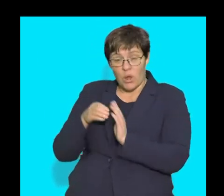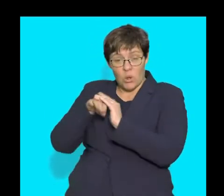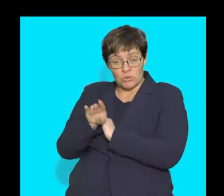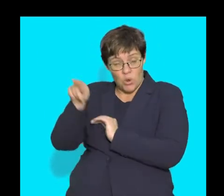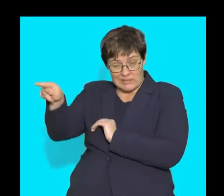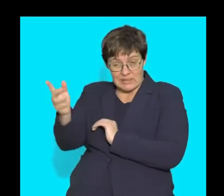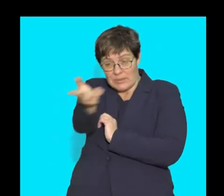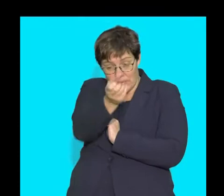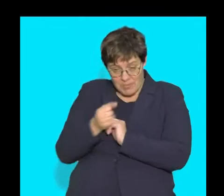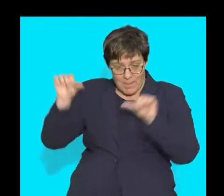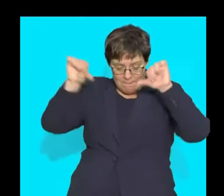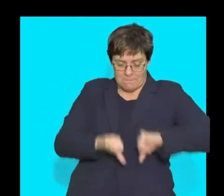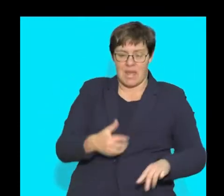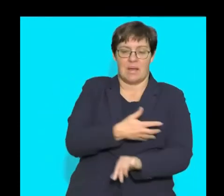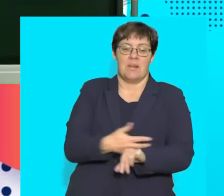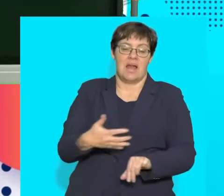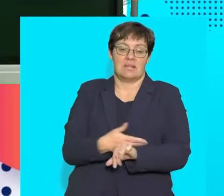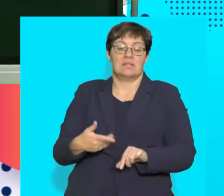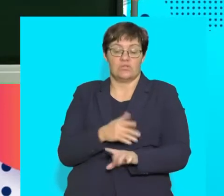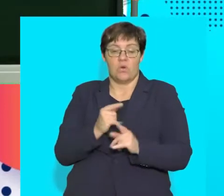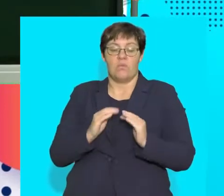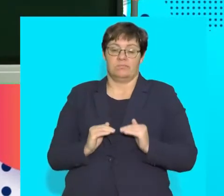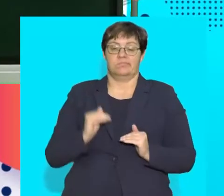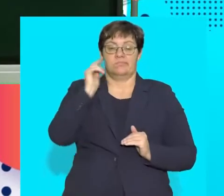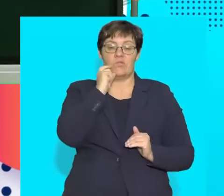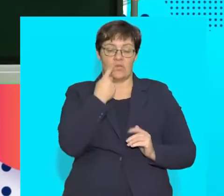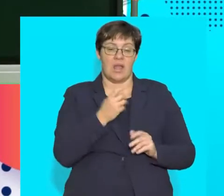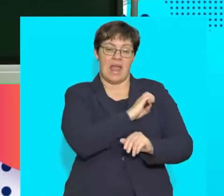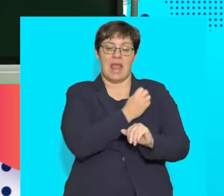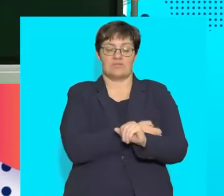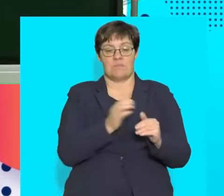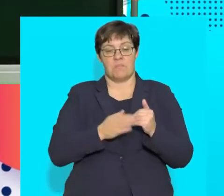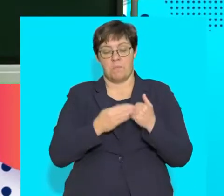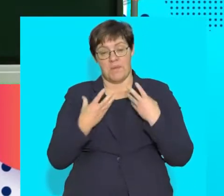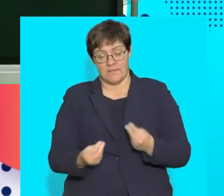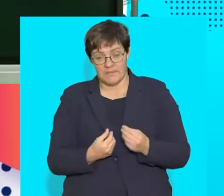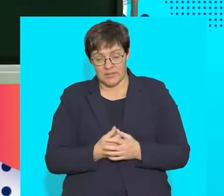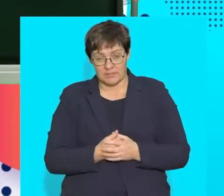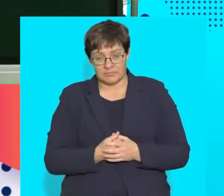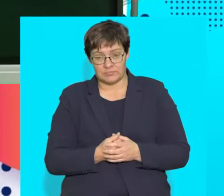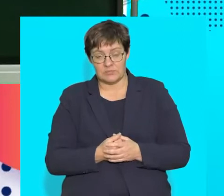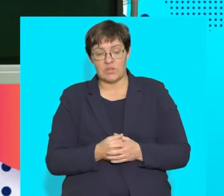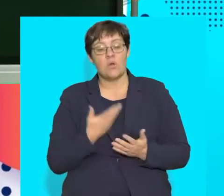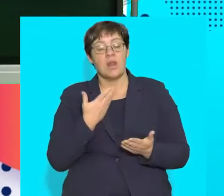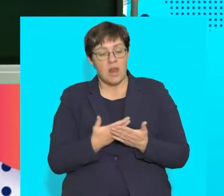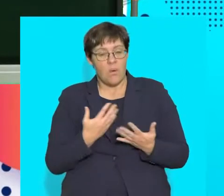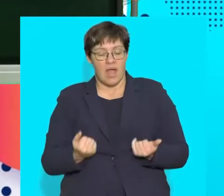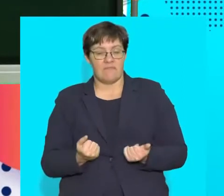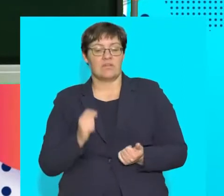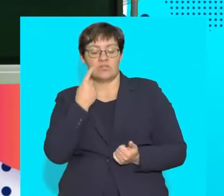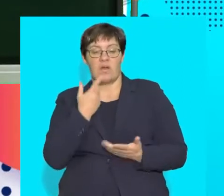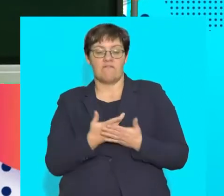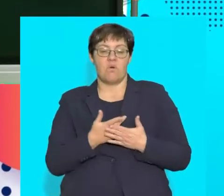and release of stored glycogen from the liver, releasing it back into the bloodstream. And this then gives us